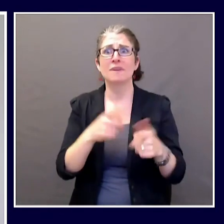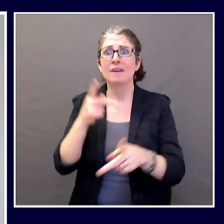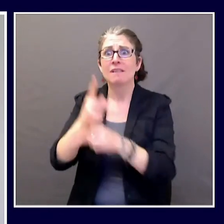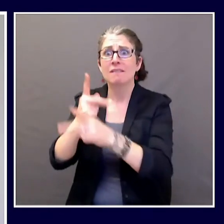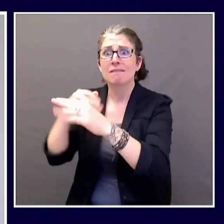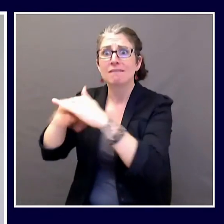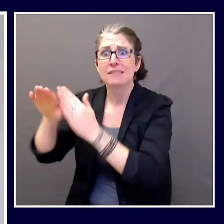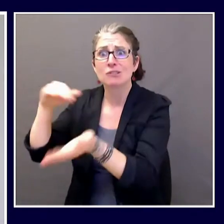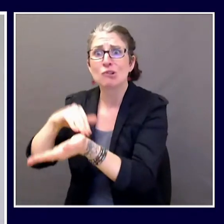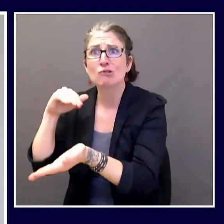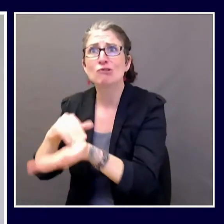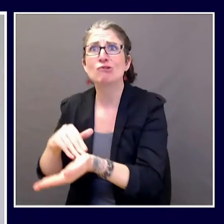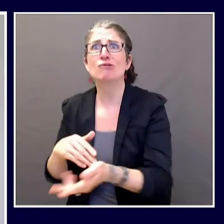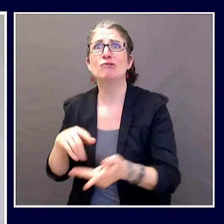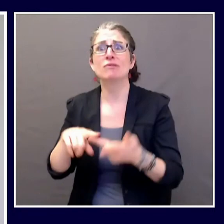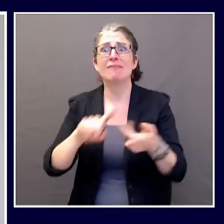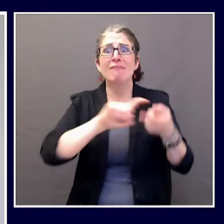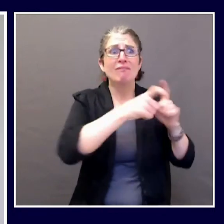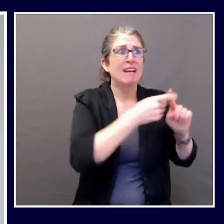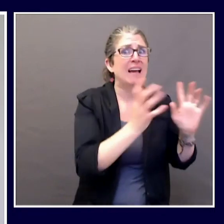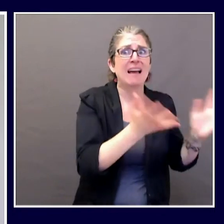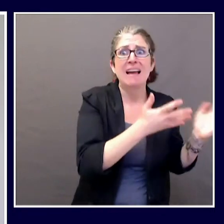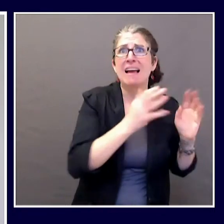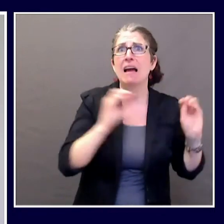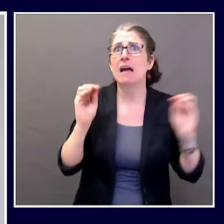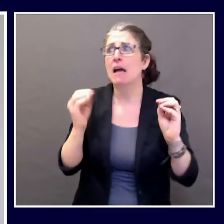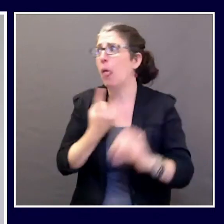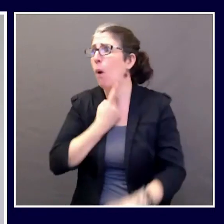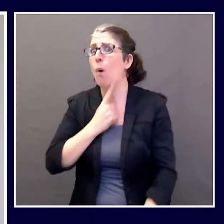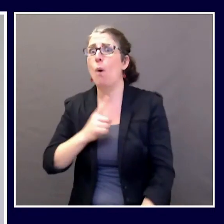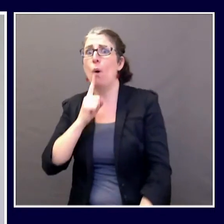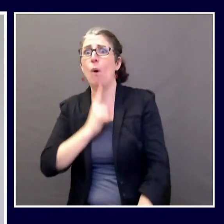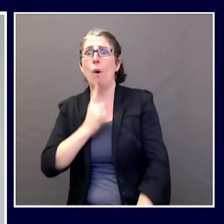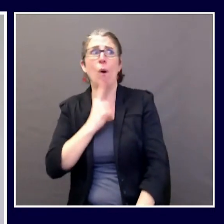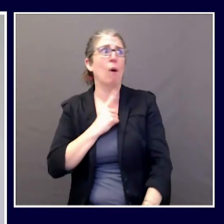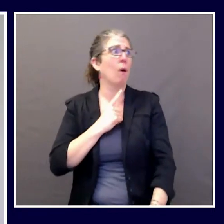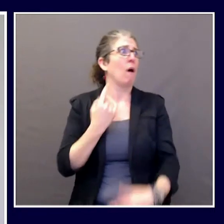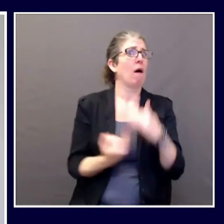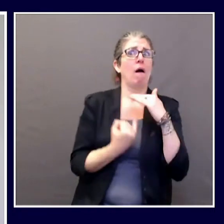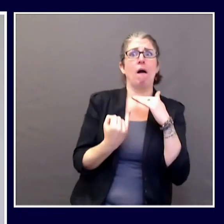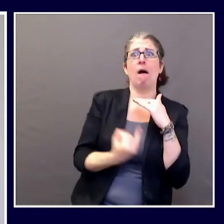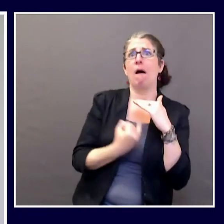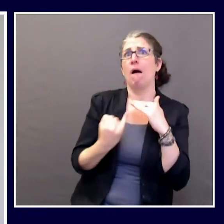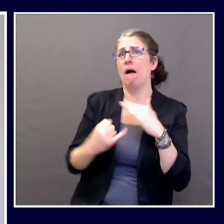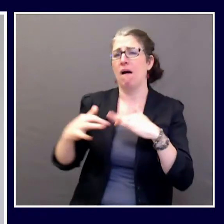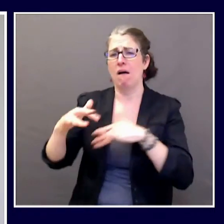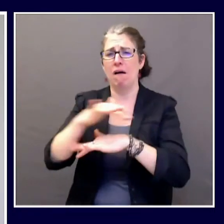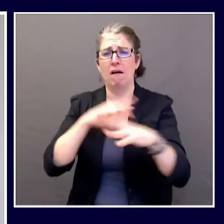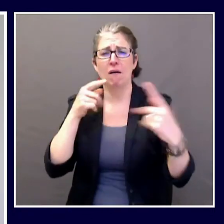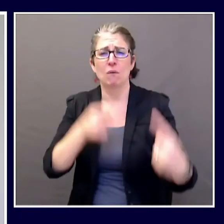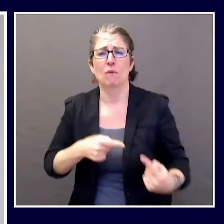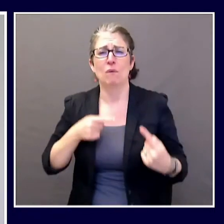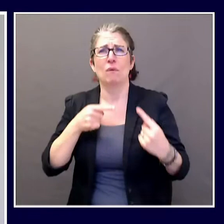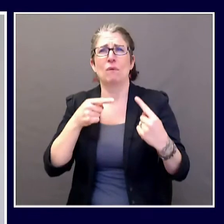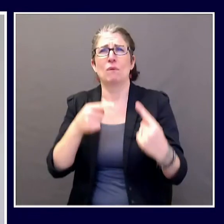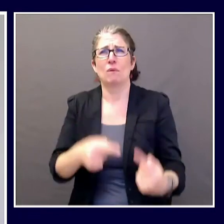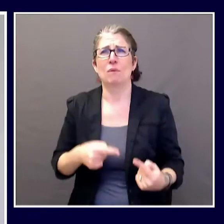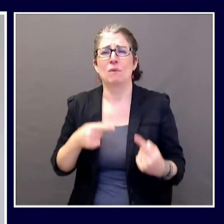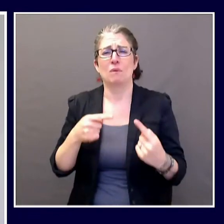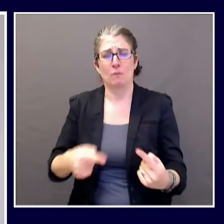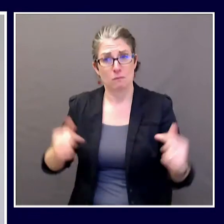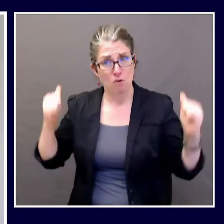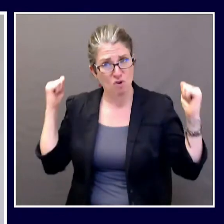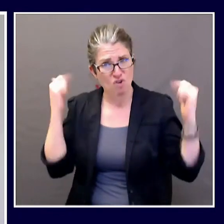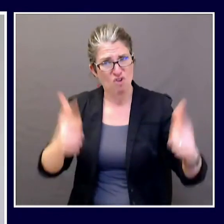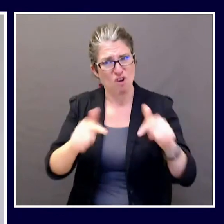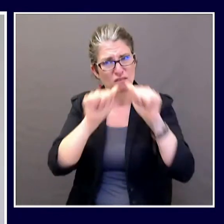friends. All of us have endured, but some have endured more than others. Elderly